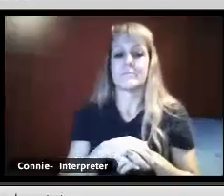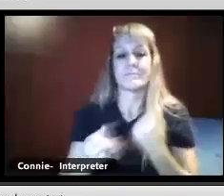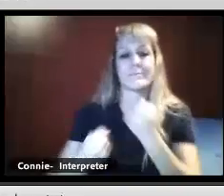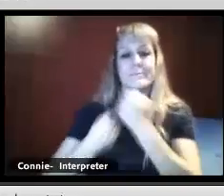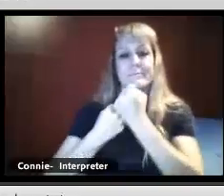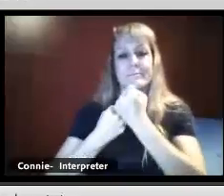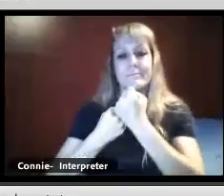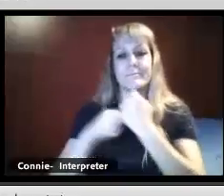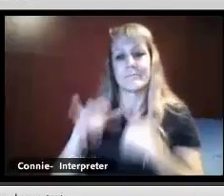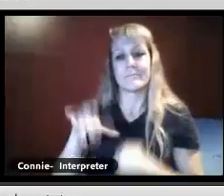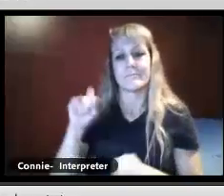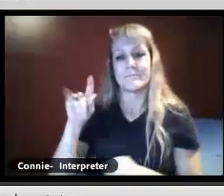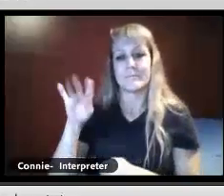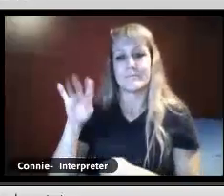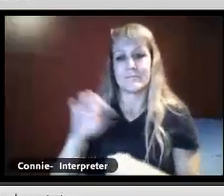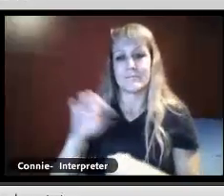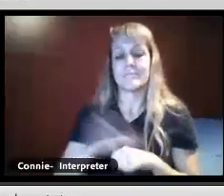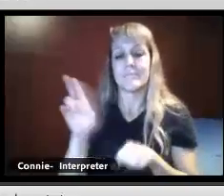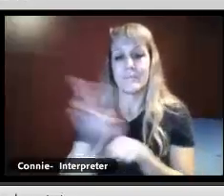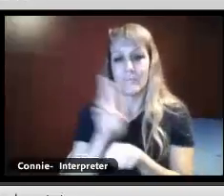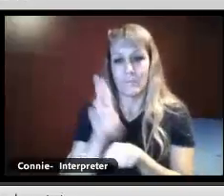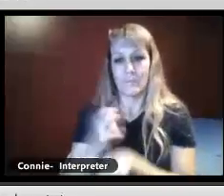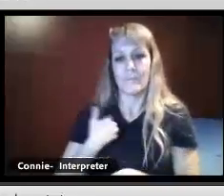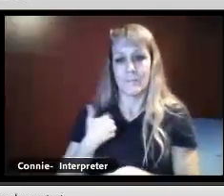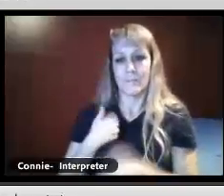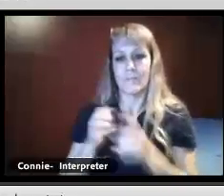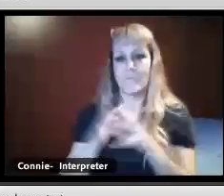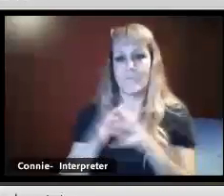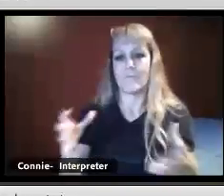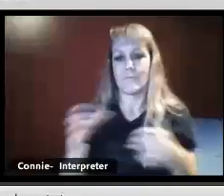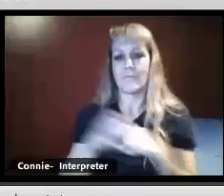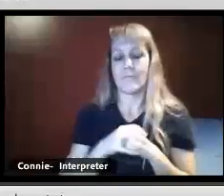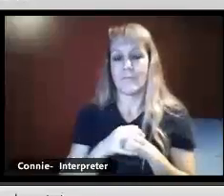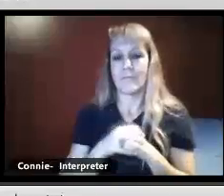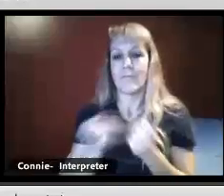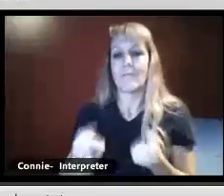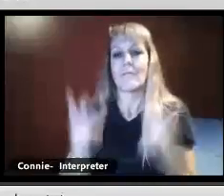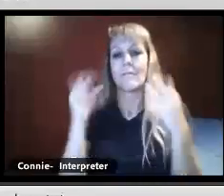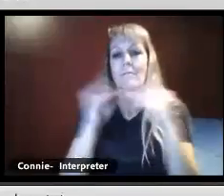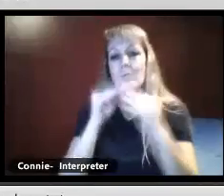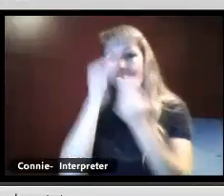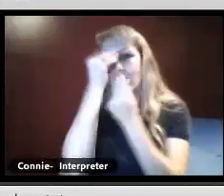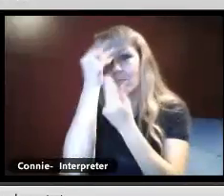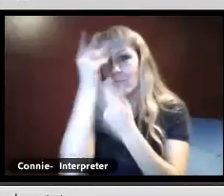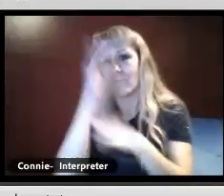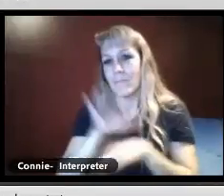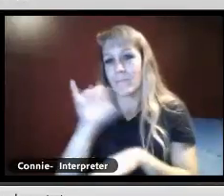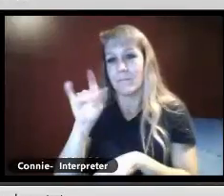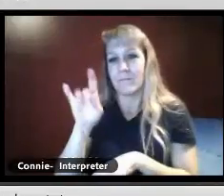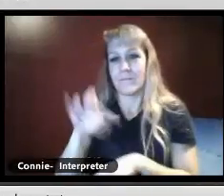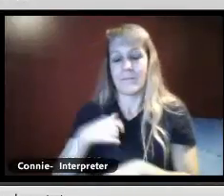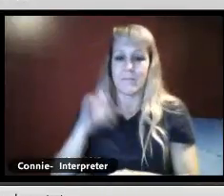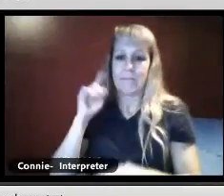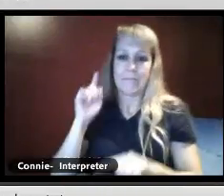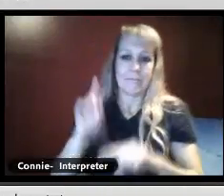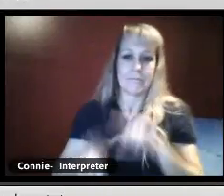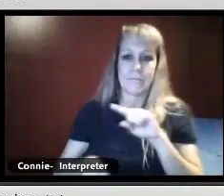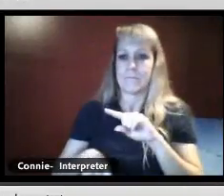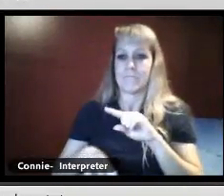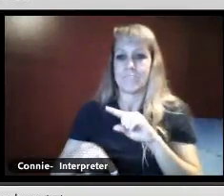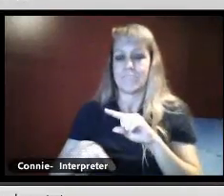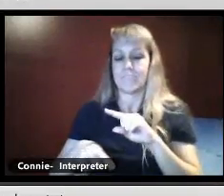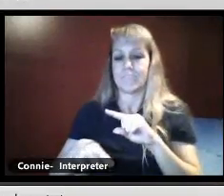I've used it myself a lot in the past. There's always much more material on this site than I'm capable of taking